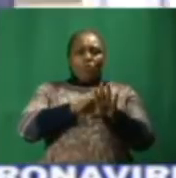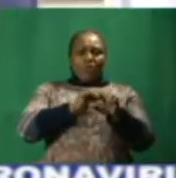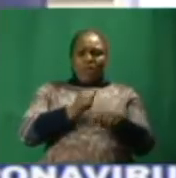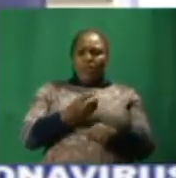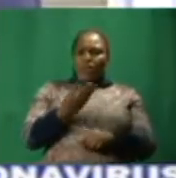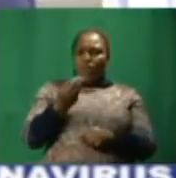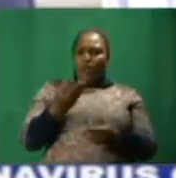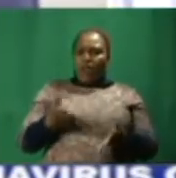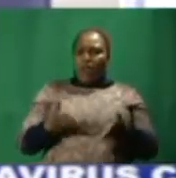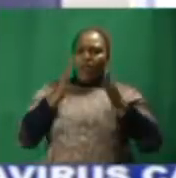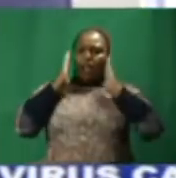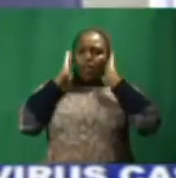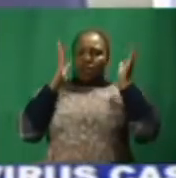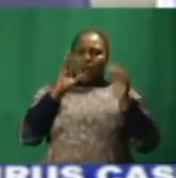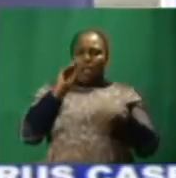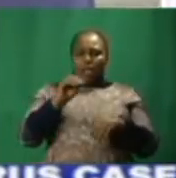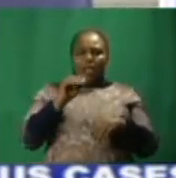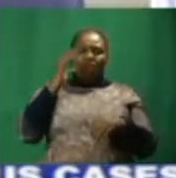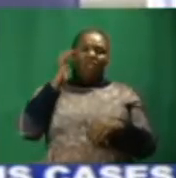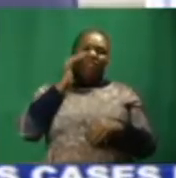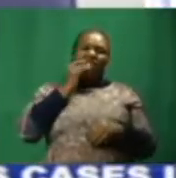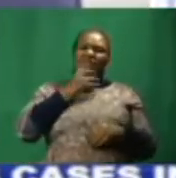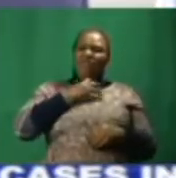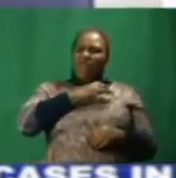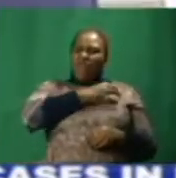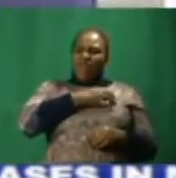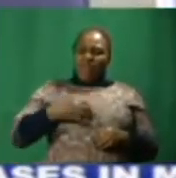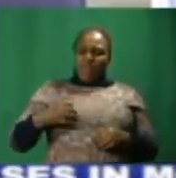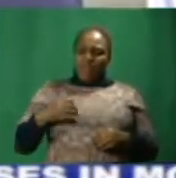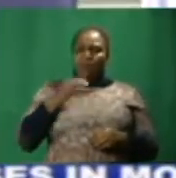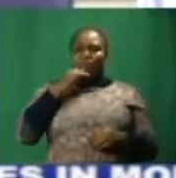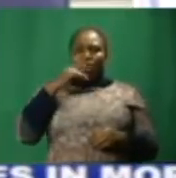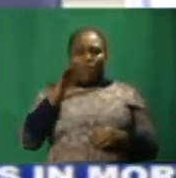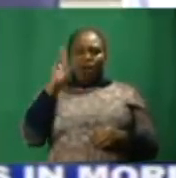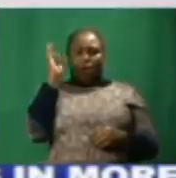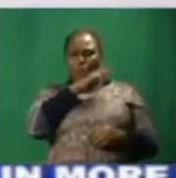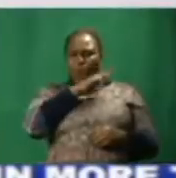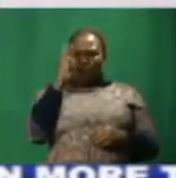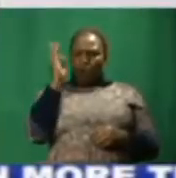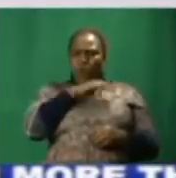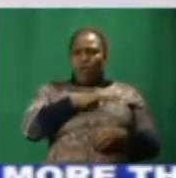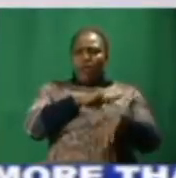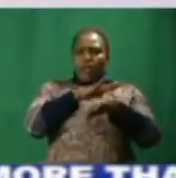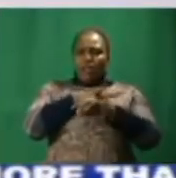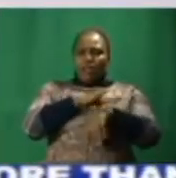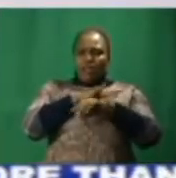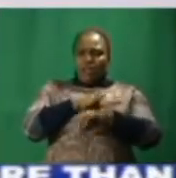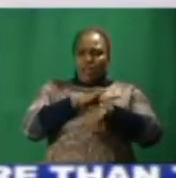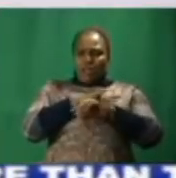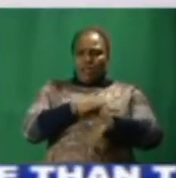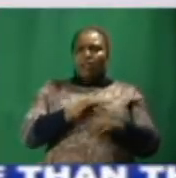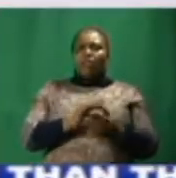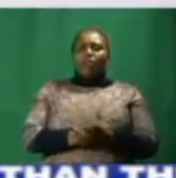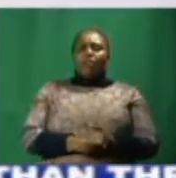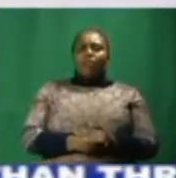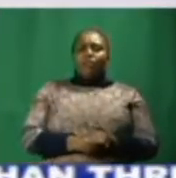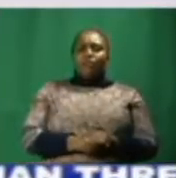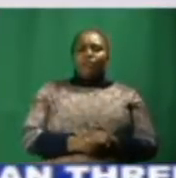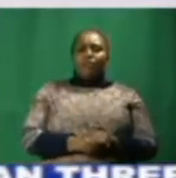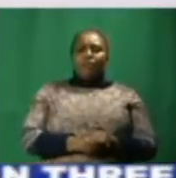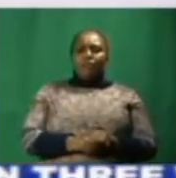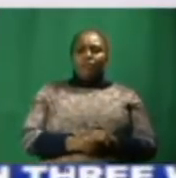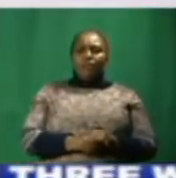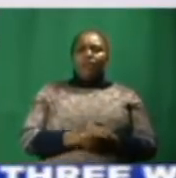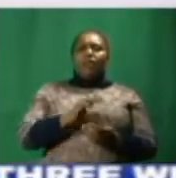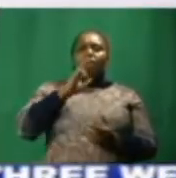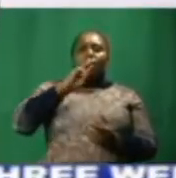eveni lovelwe ngeleti timbawu kepha abatali abanakisise letimbawu talokugula. siyabona WHO ukhiphile ukuthi there is